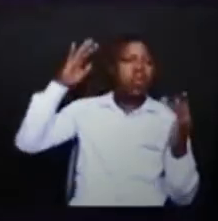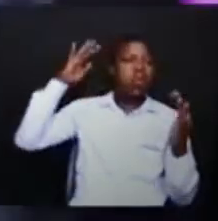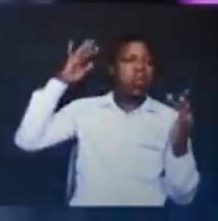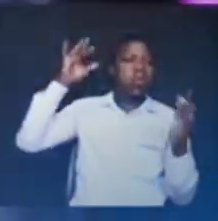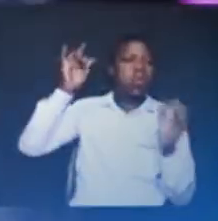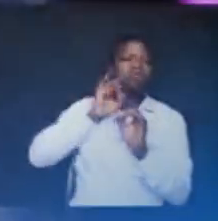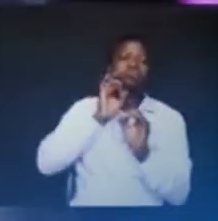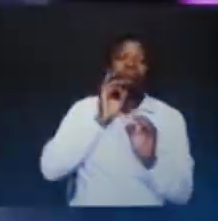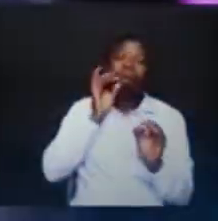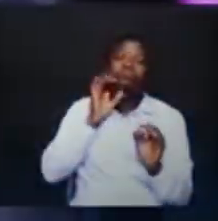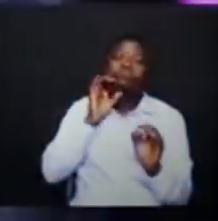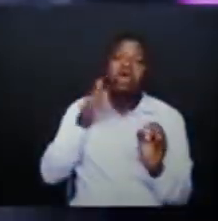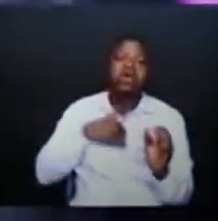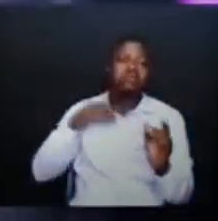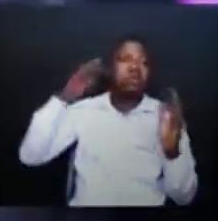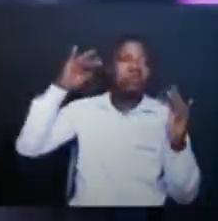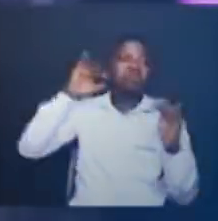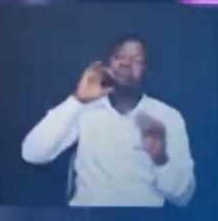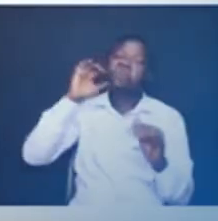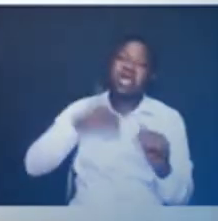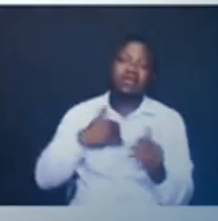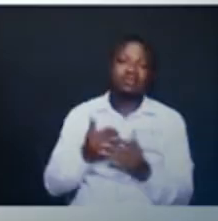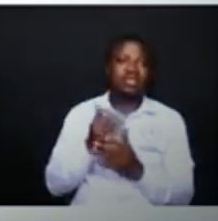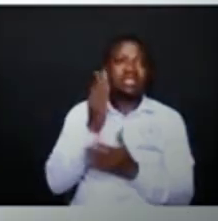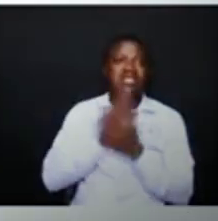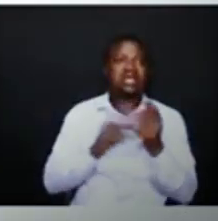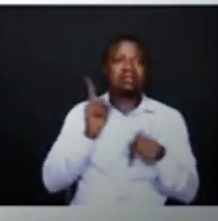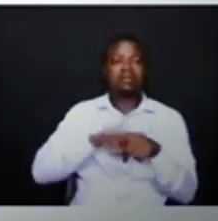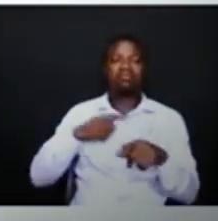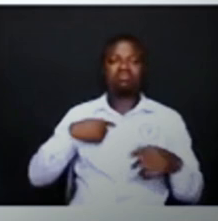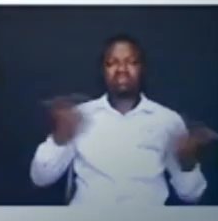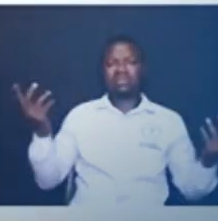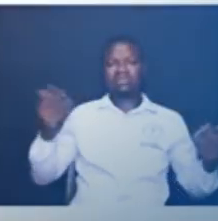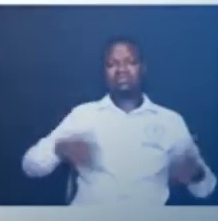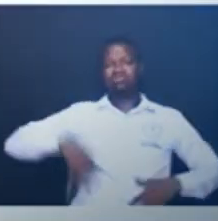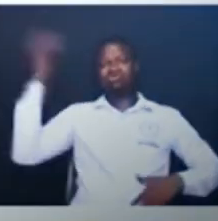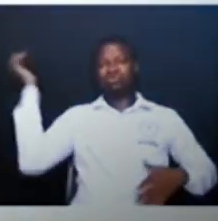hopelessness. Now people throw their hands in